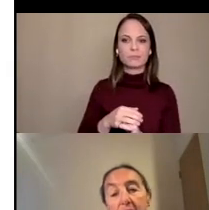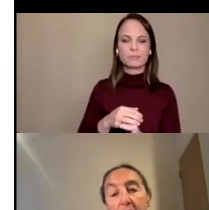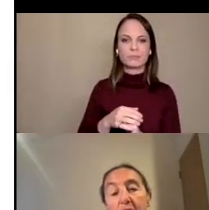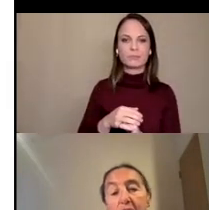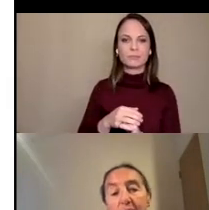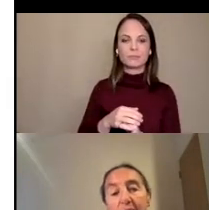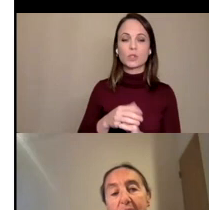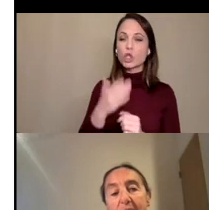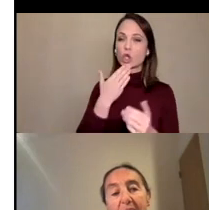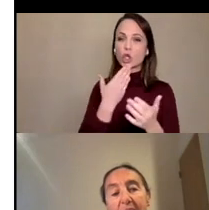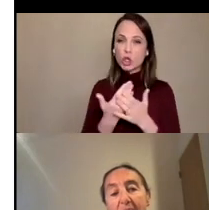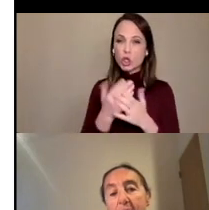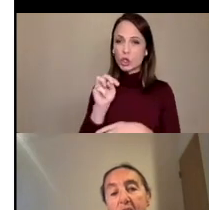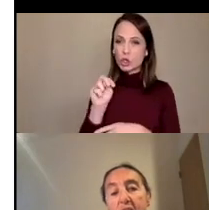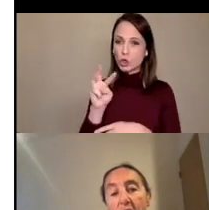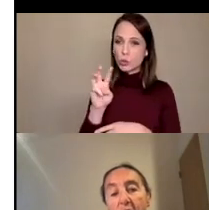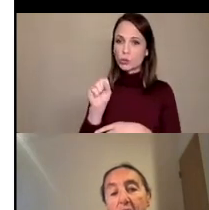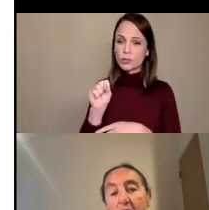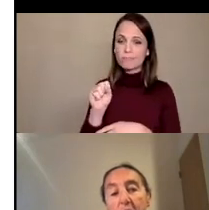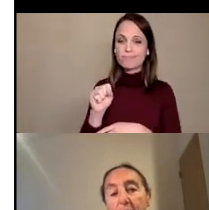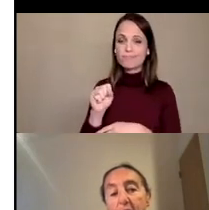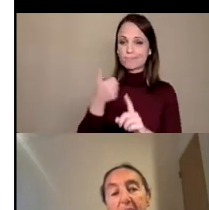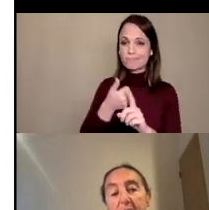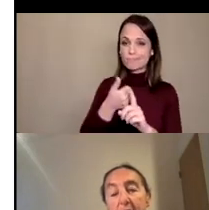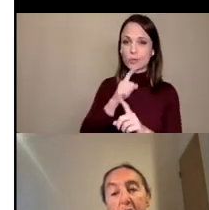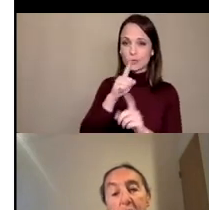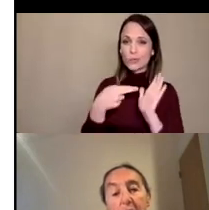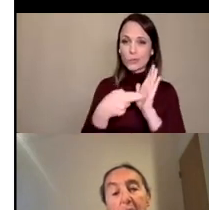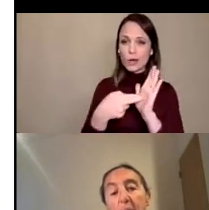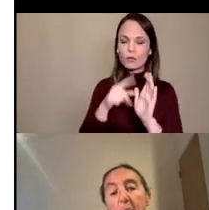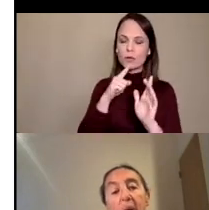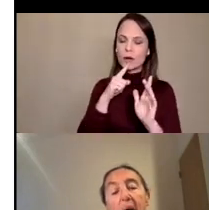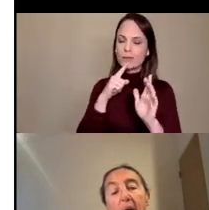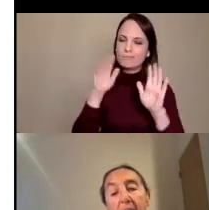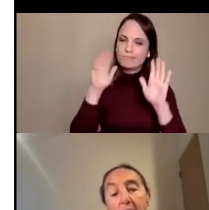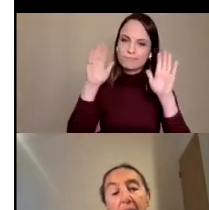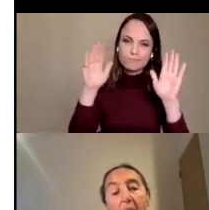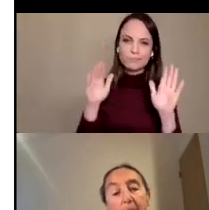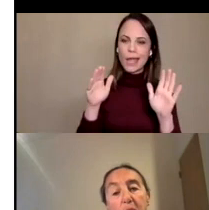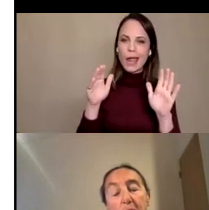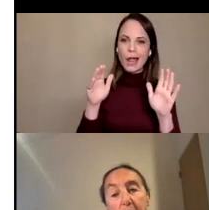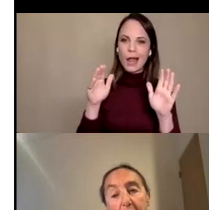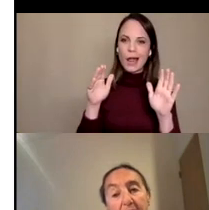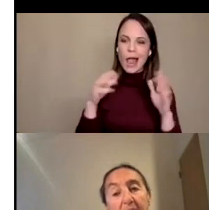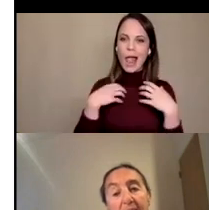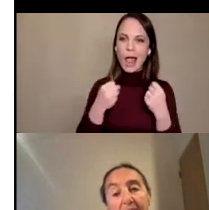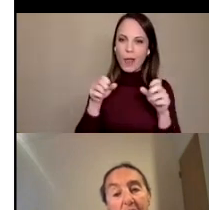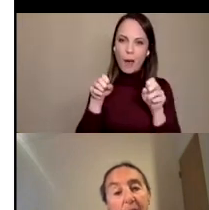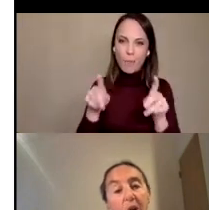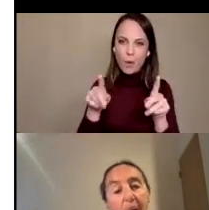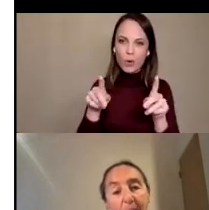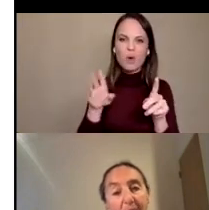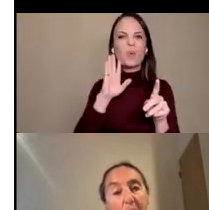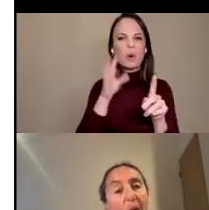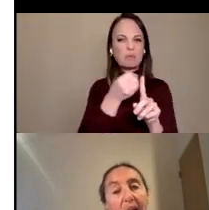The good news is that climate change also represents an incredible health opportunity, and I'll talk